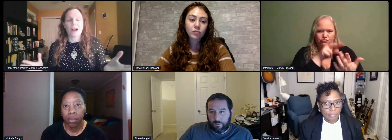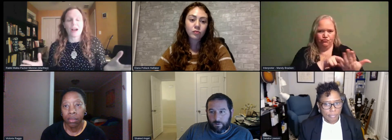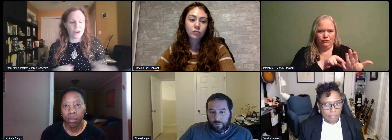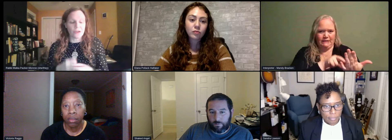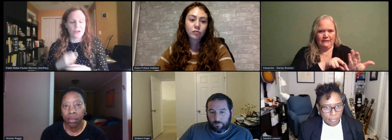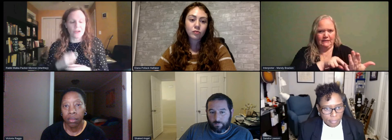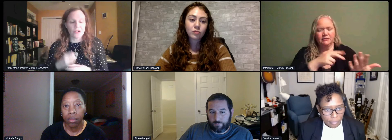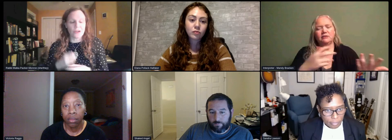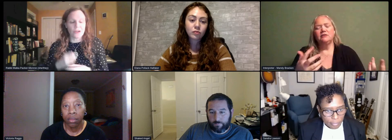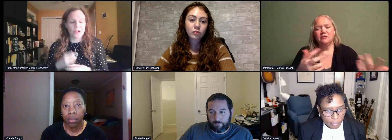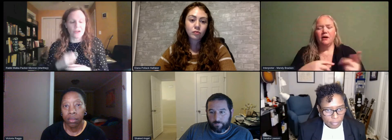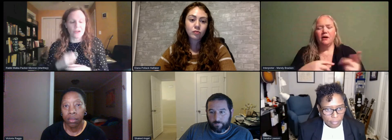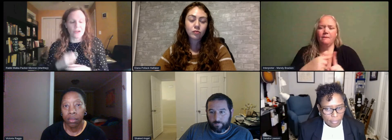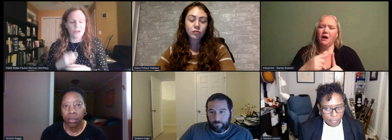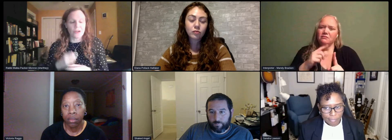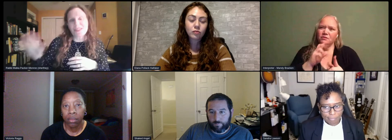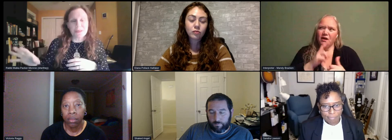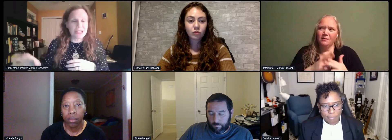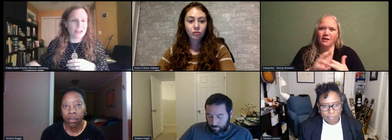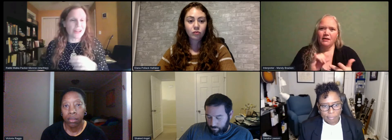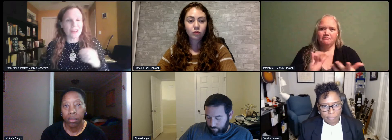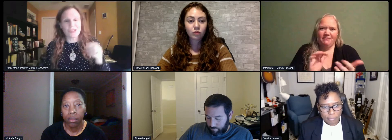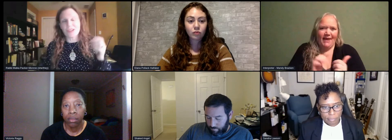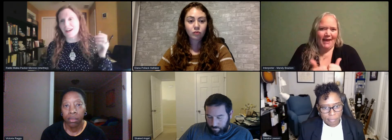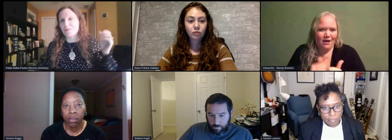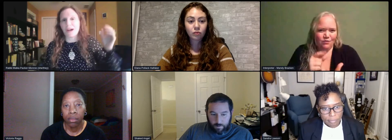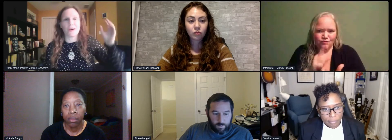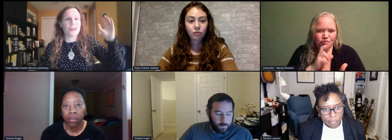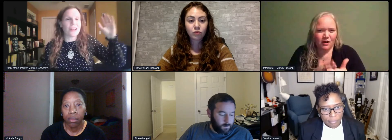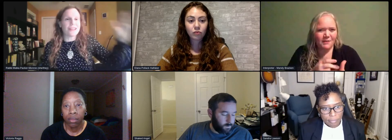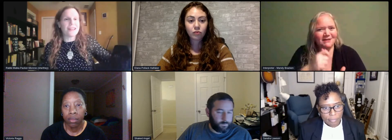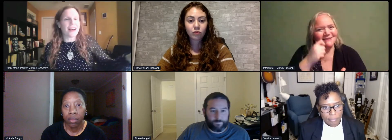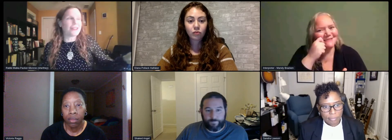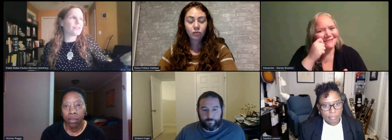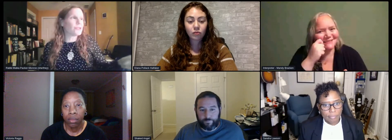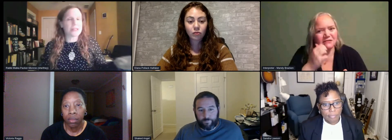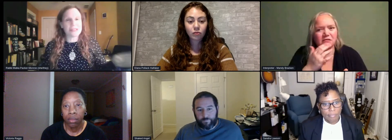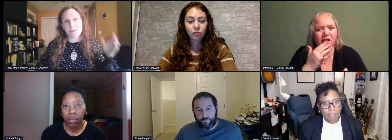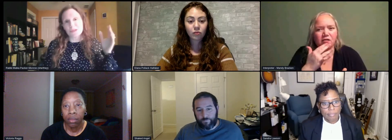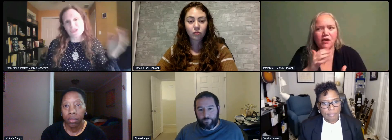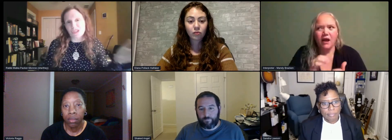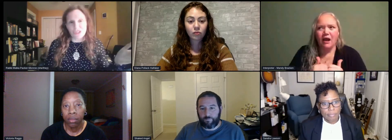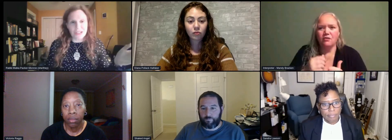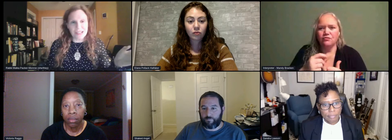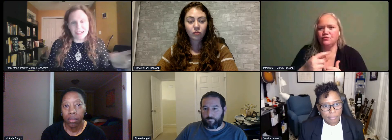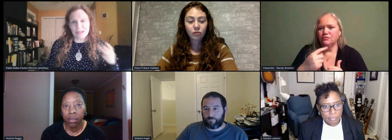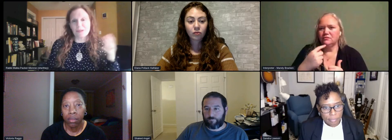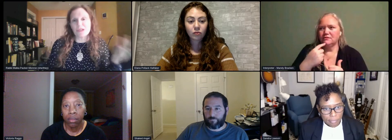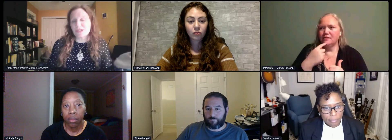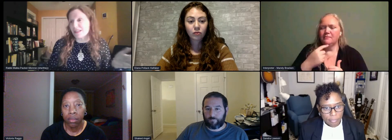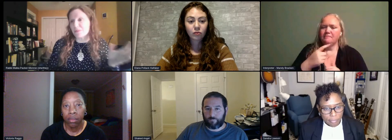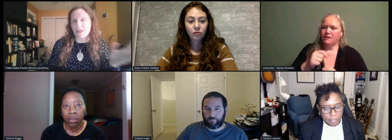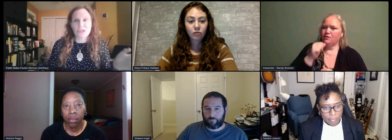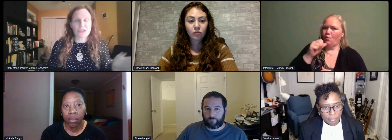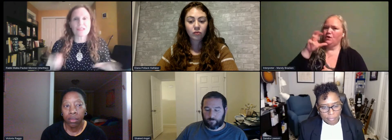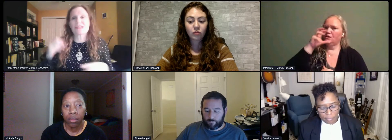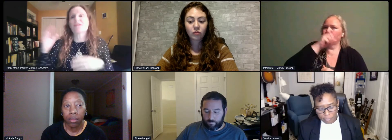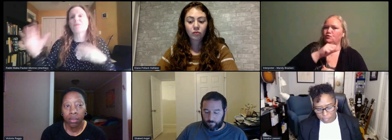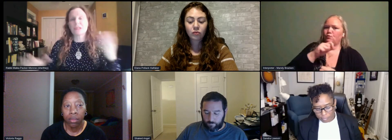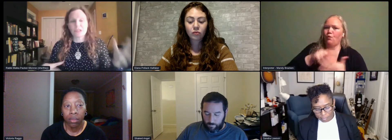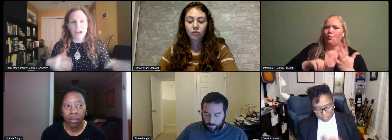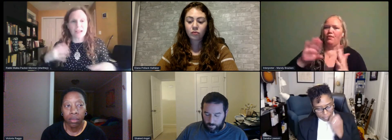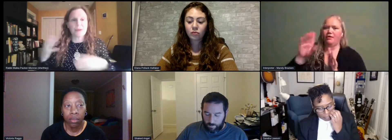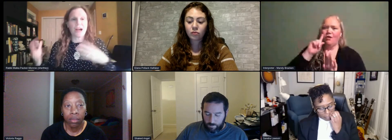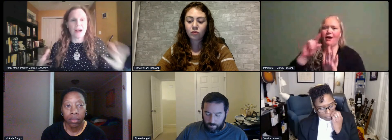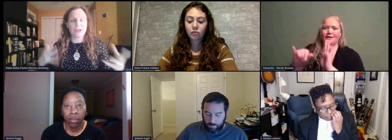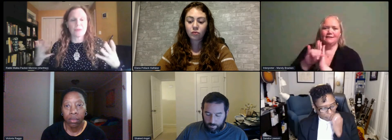skin color when you're at the playground? How do you talk about not assuming someone's gender identity when you see them on the streets? Like, really talking about how do we have